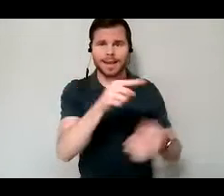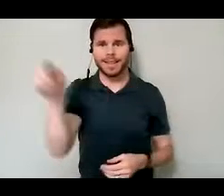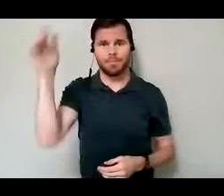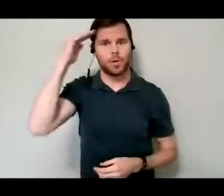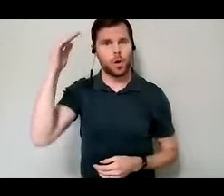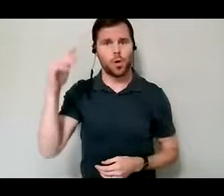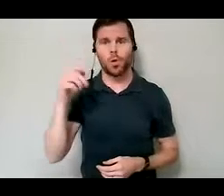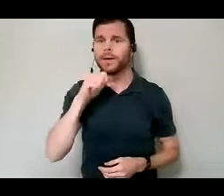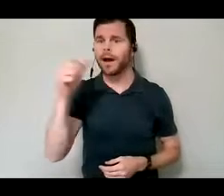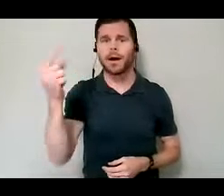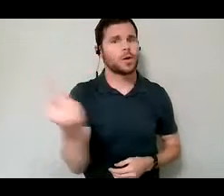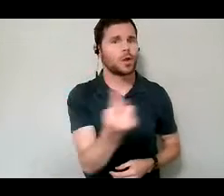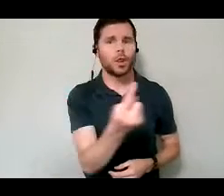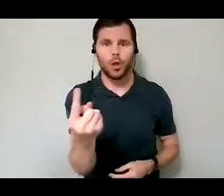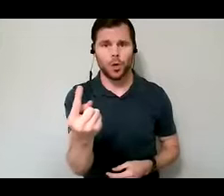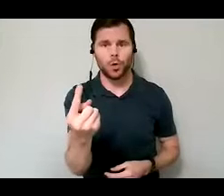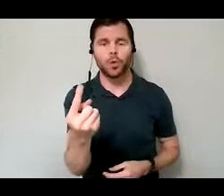going through, and that